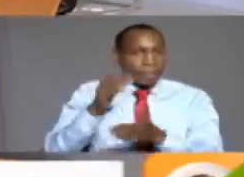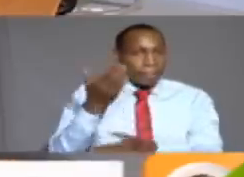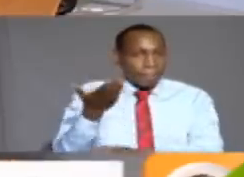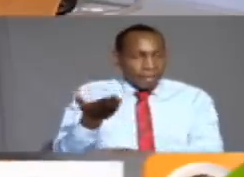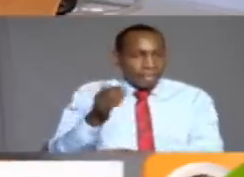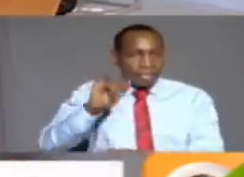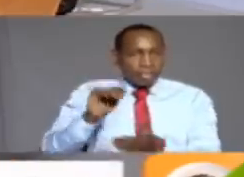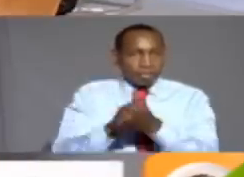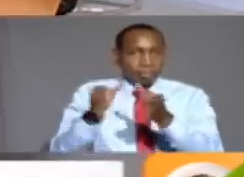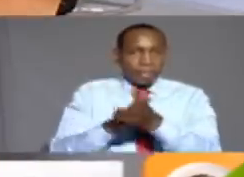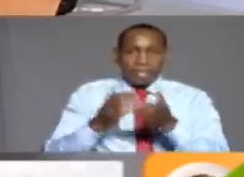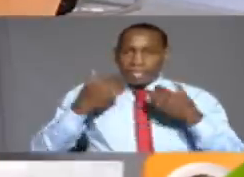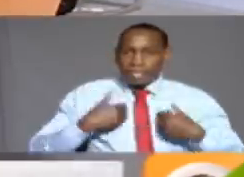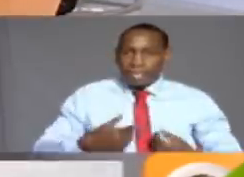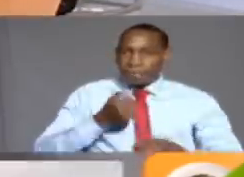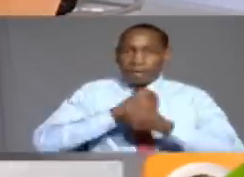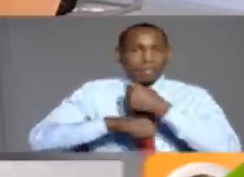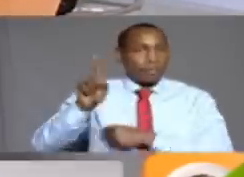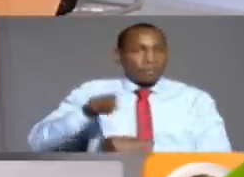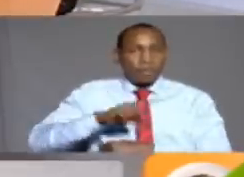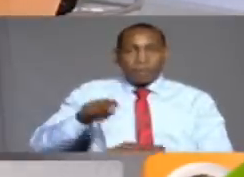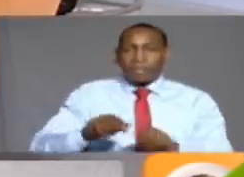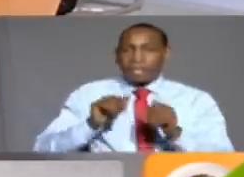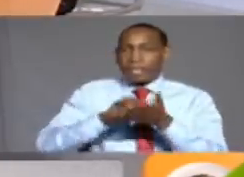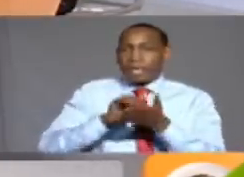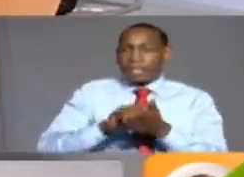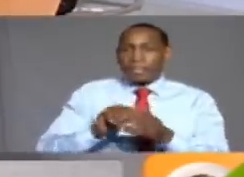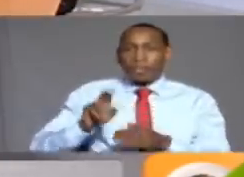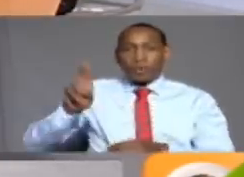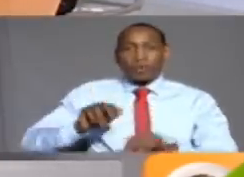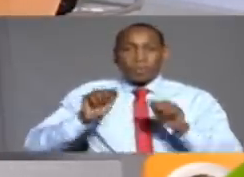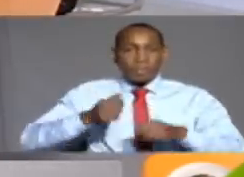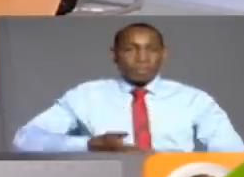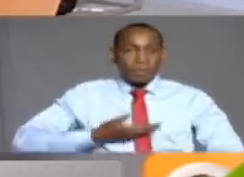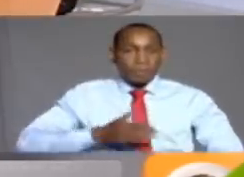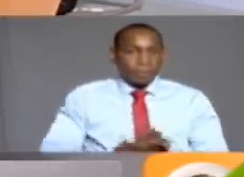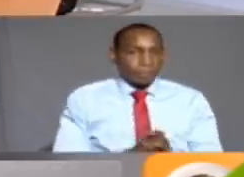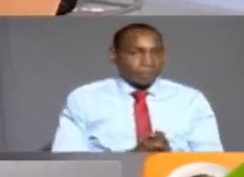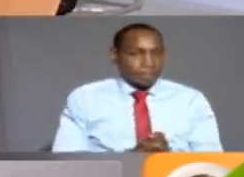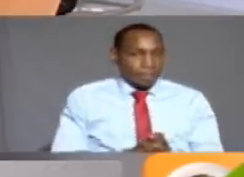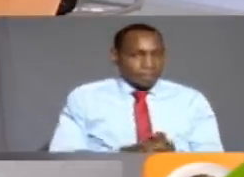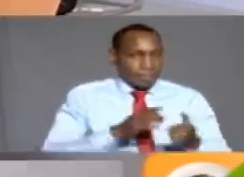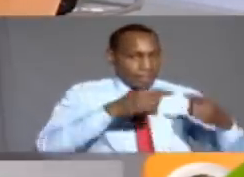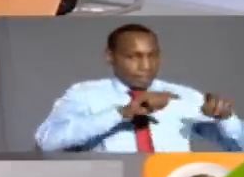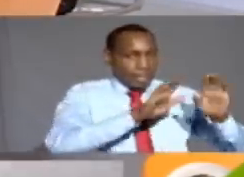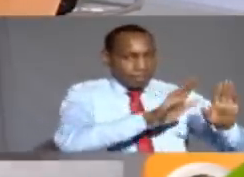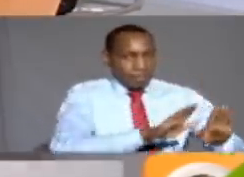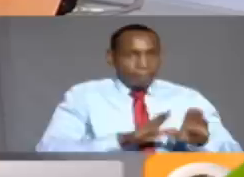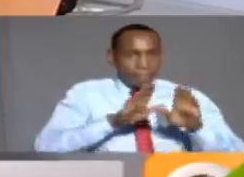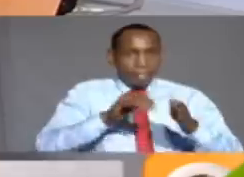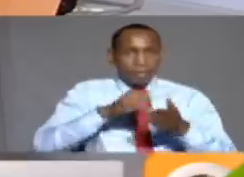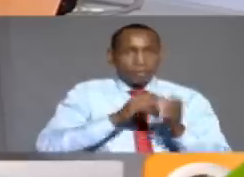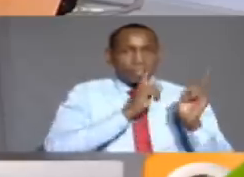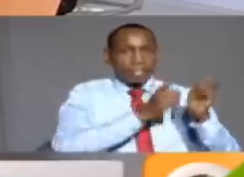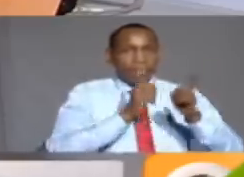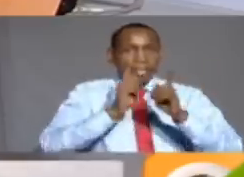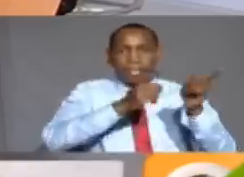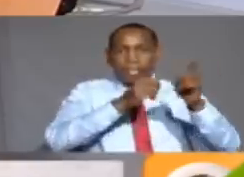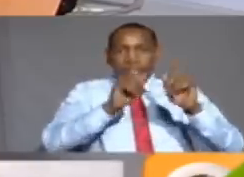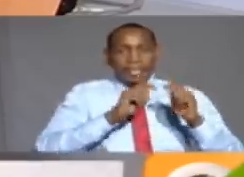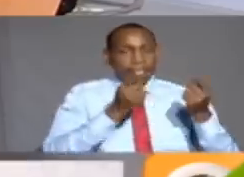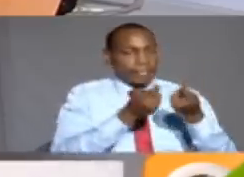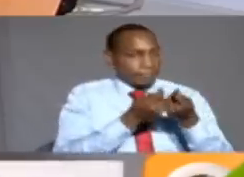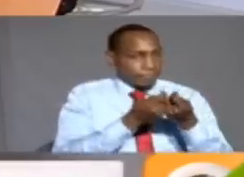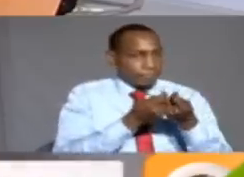So personally, yeah. I have done nothing to warrant. There. They say you've done a lot. You're campaigning part of the Tanga Tanga team. I'll come to that. You'll respond.